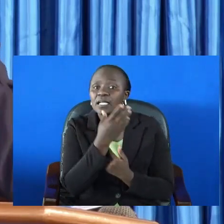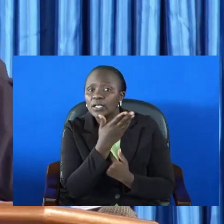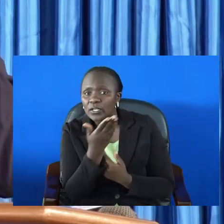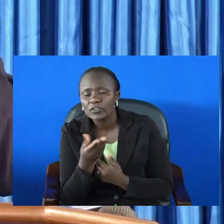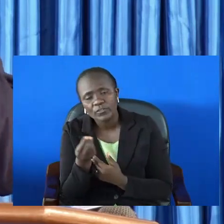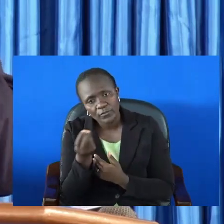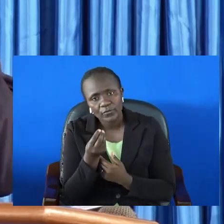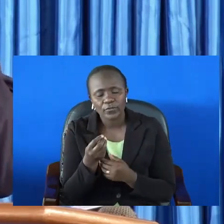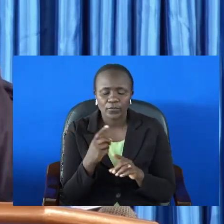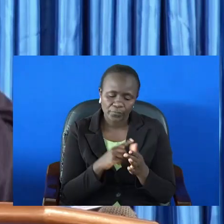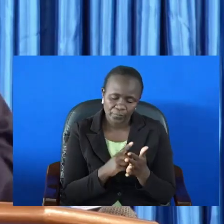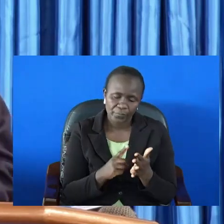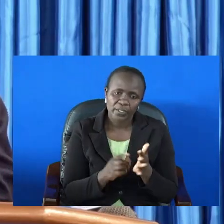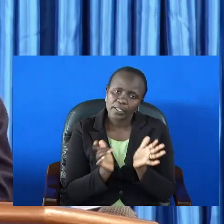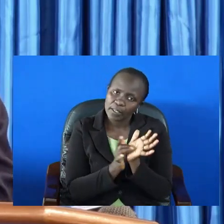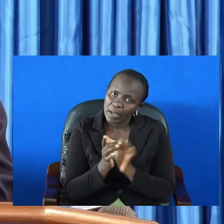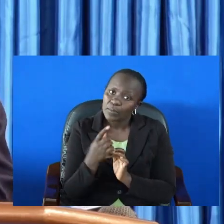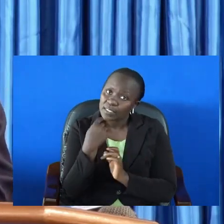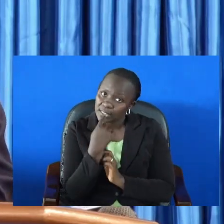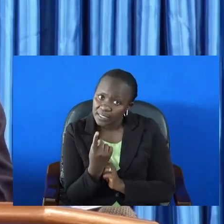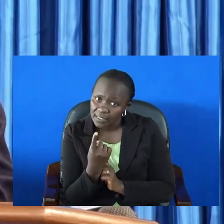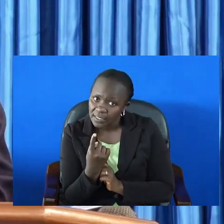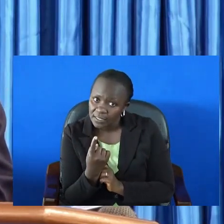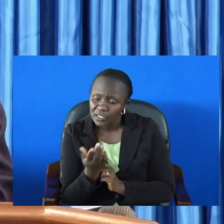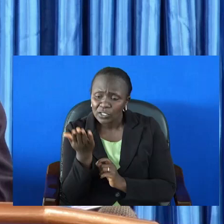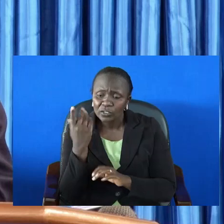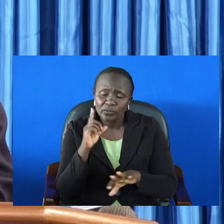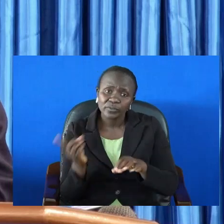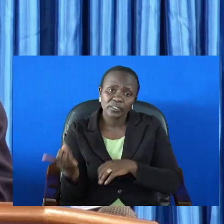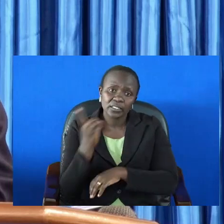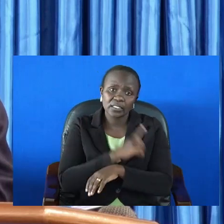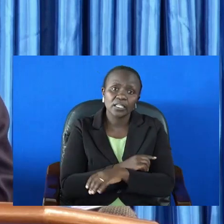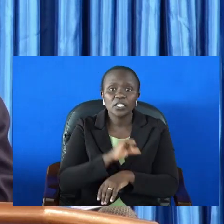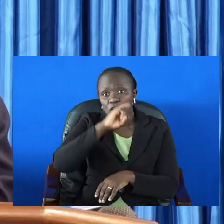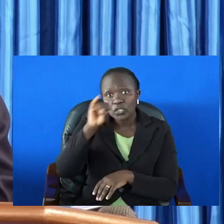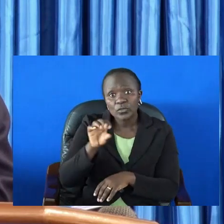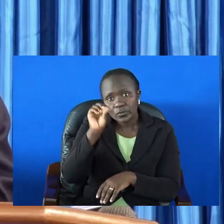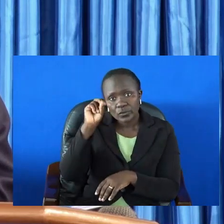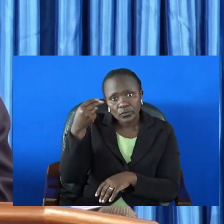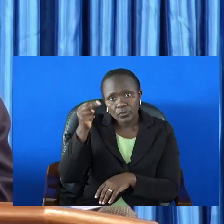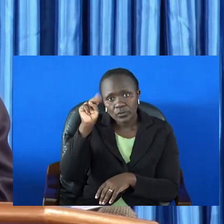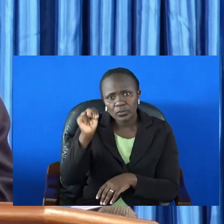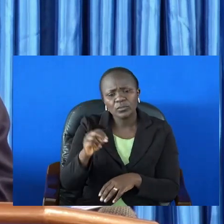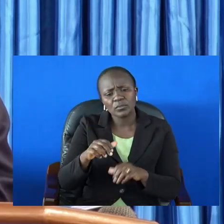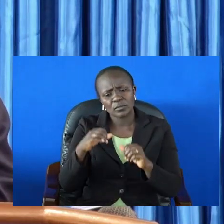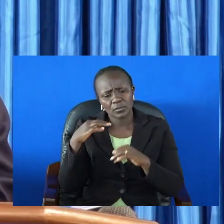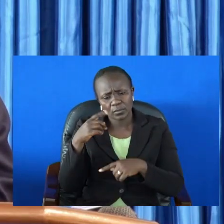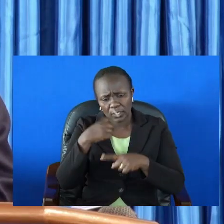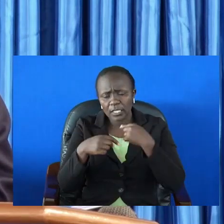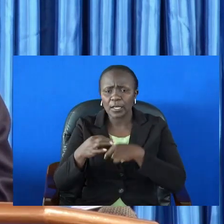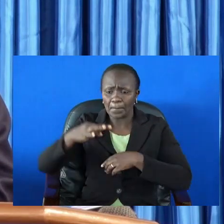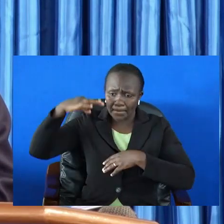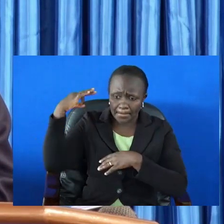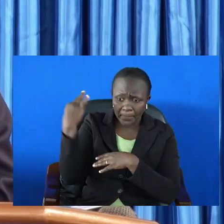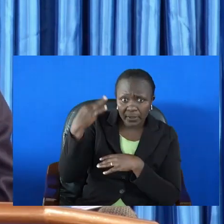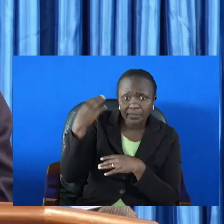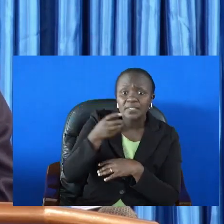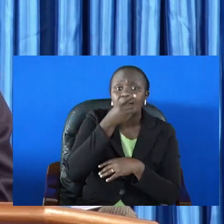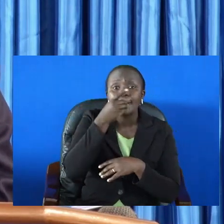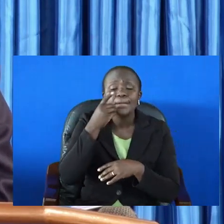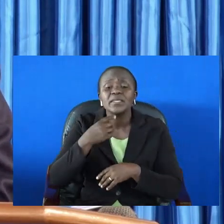few minutes. The Bible says, in those days John the Baptist came, preaching in the wilderness of Judea and